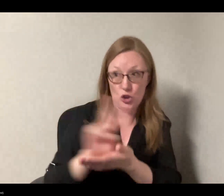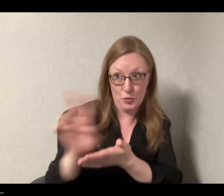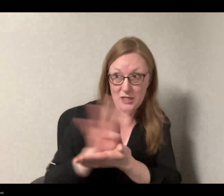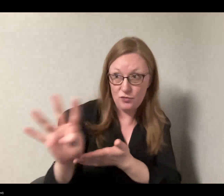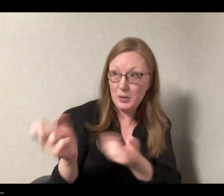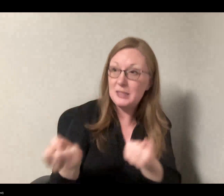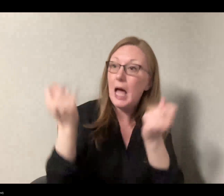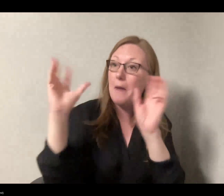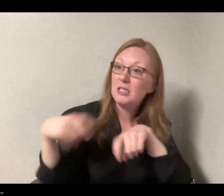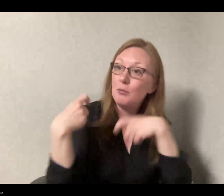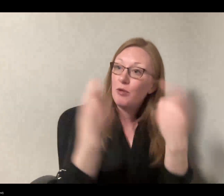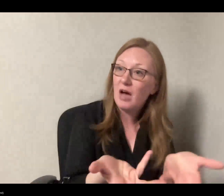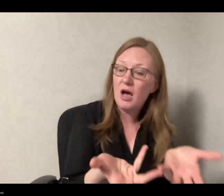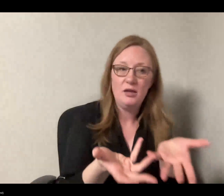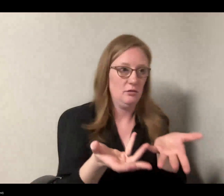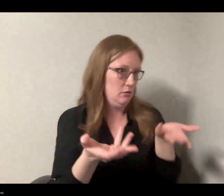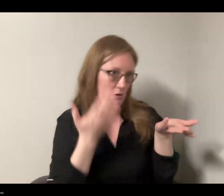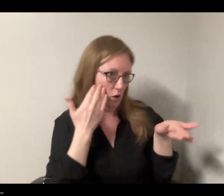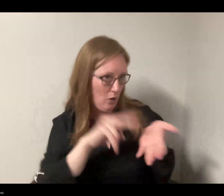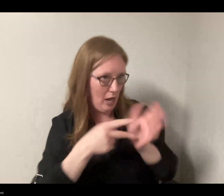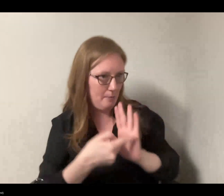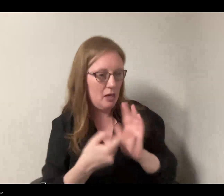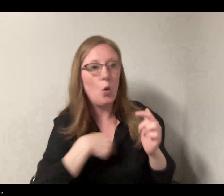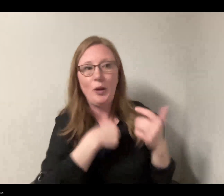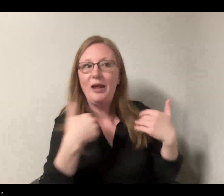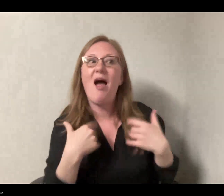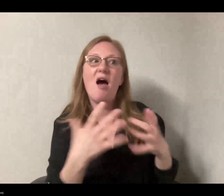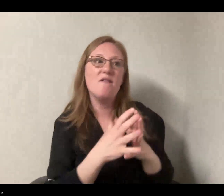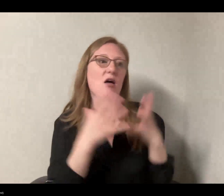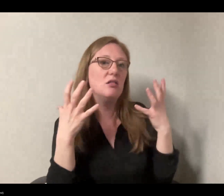right? Because we've got a lot of